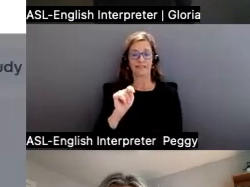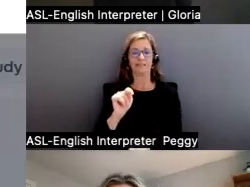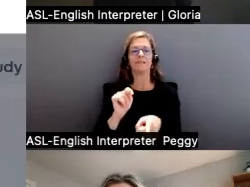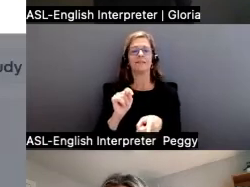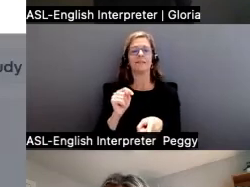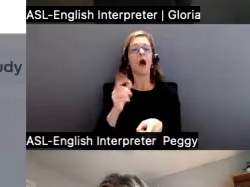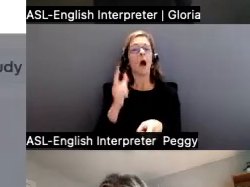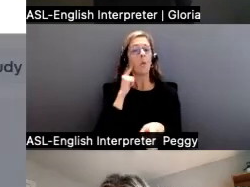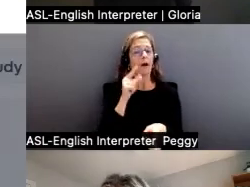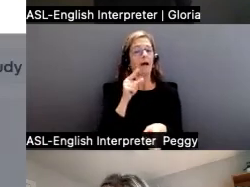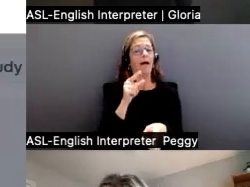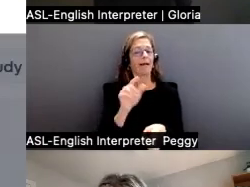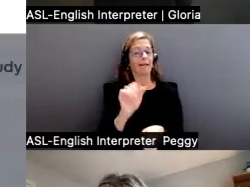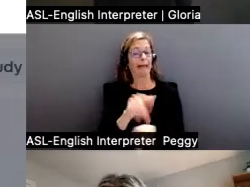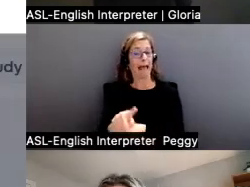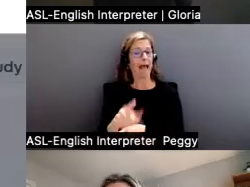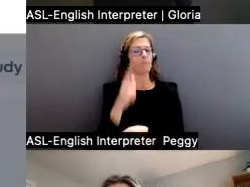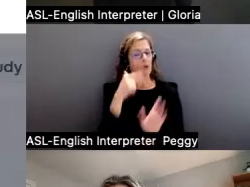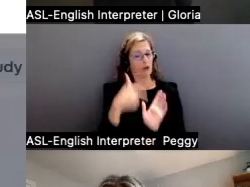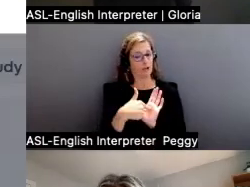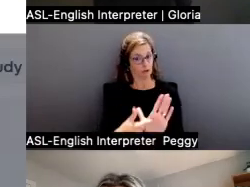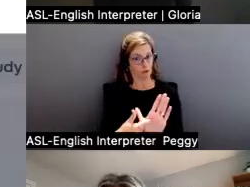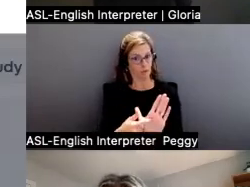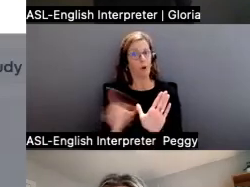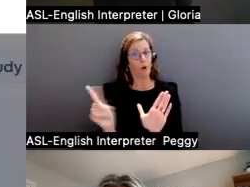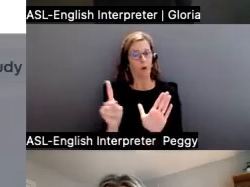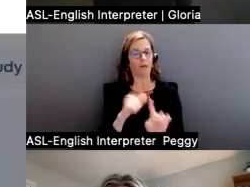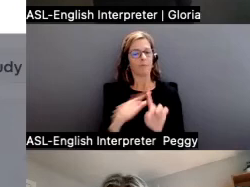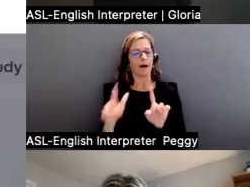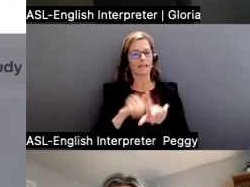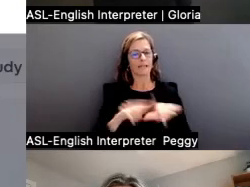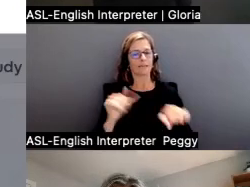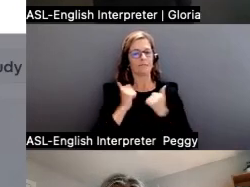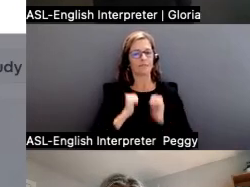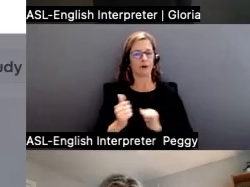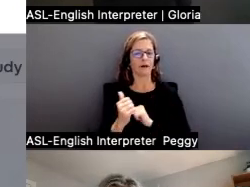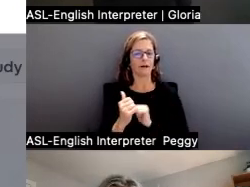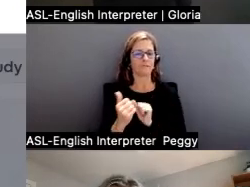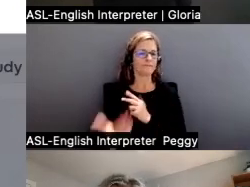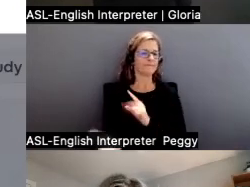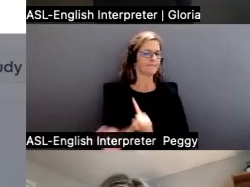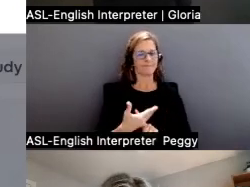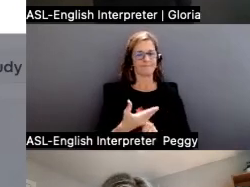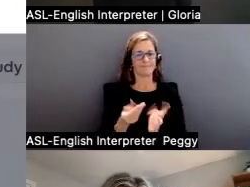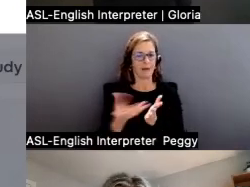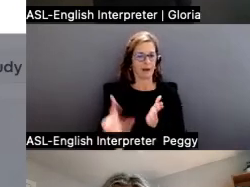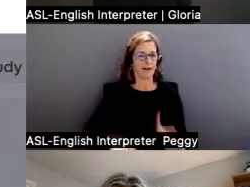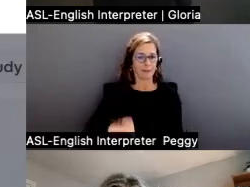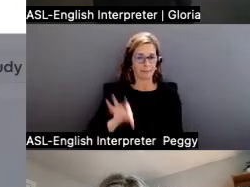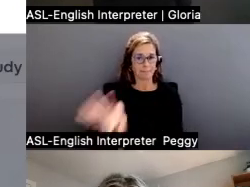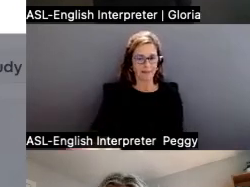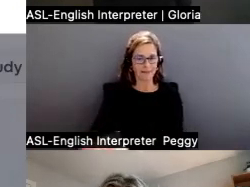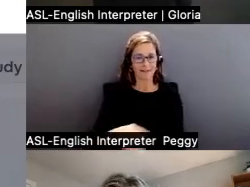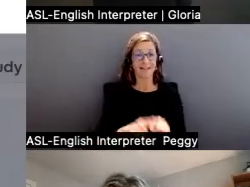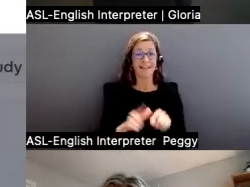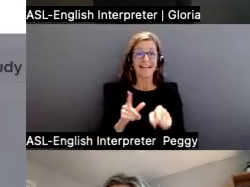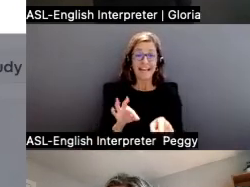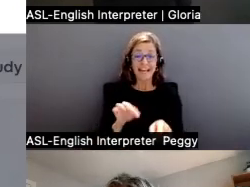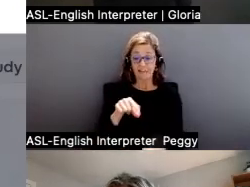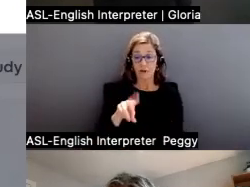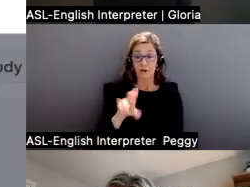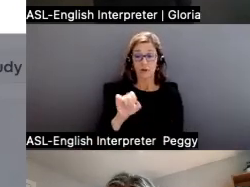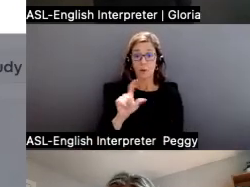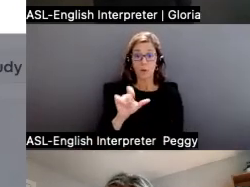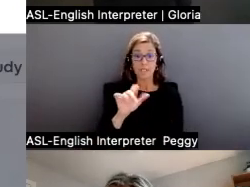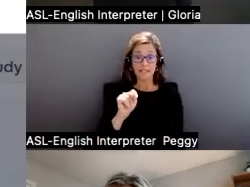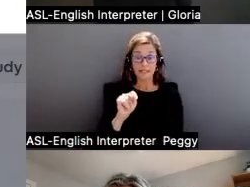services. So free versus paid. When you go for the Quizlet Plus, it's going to be $45 a year Canadian. So it's